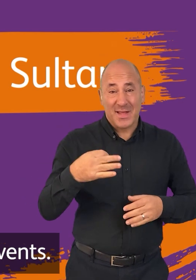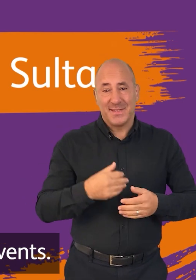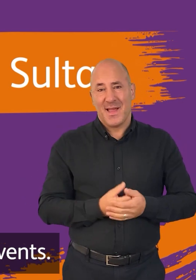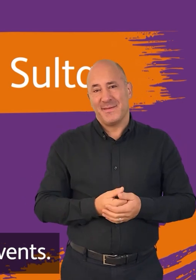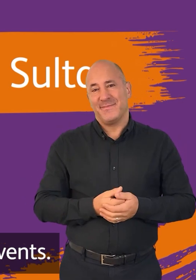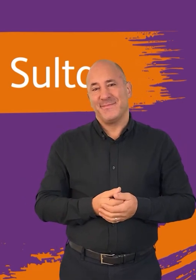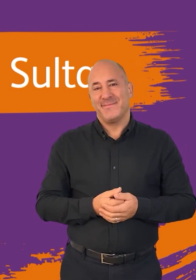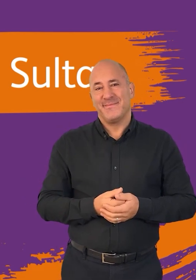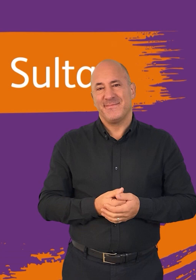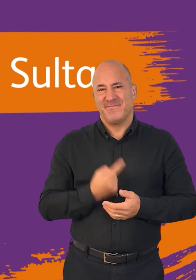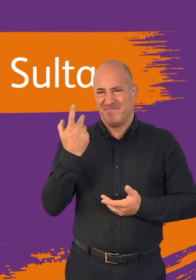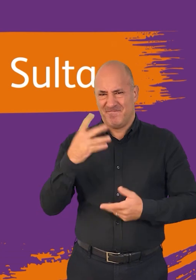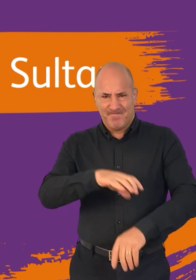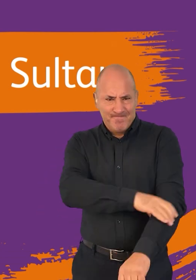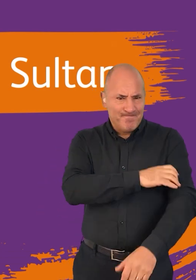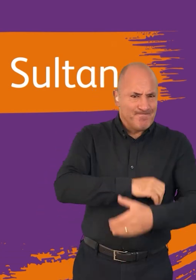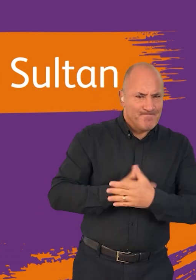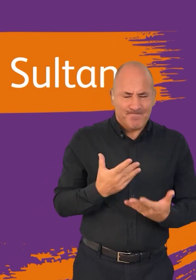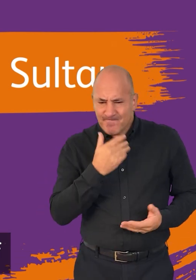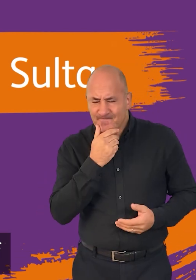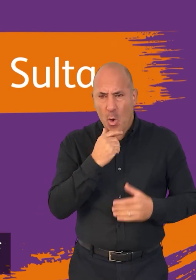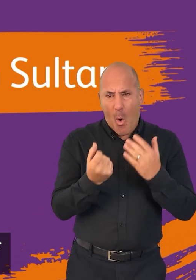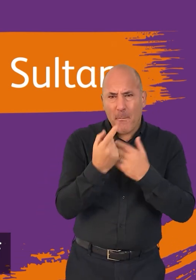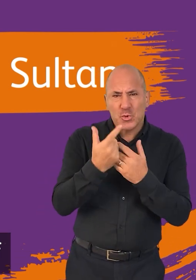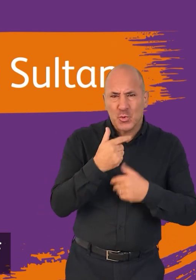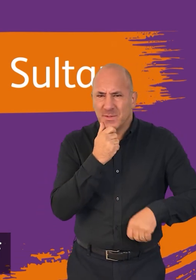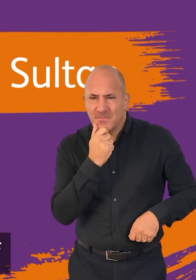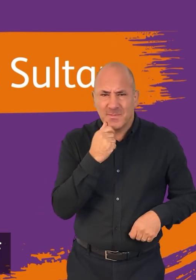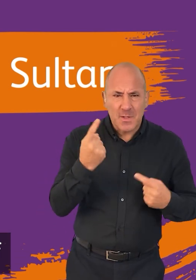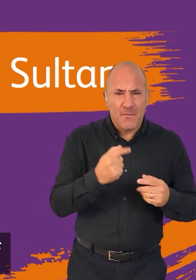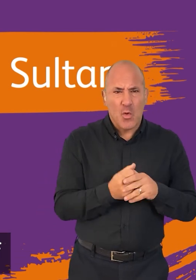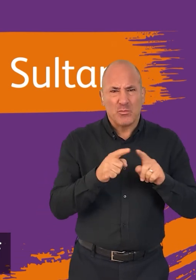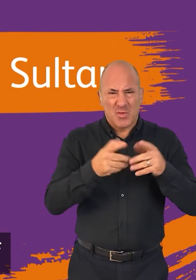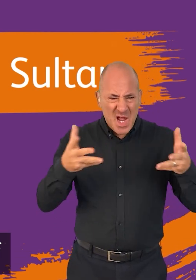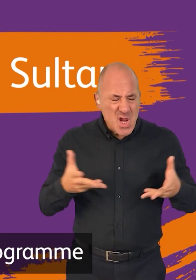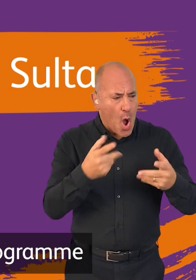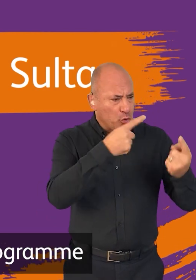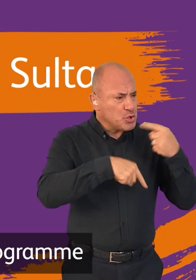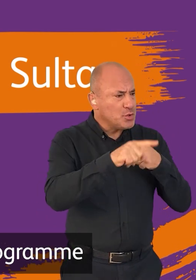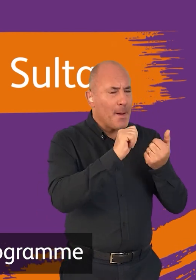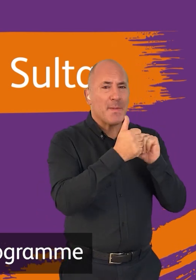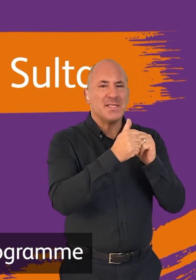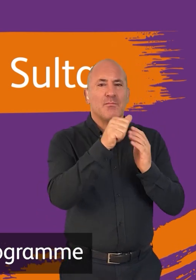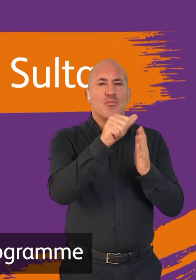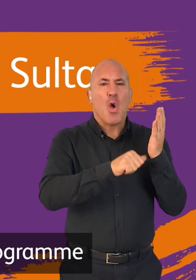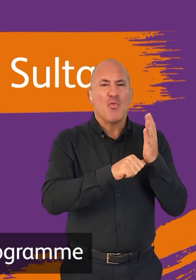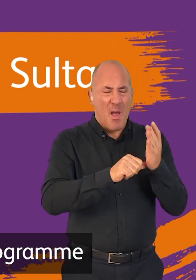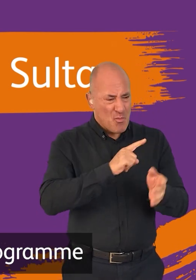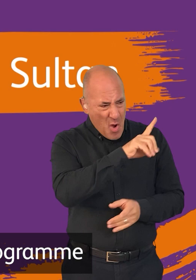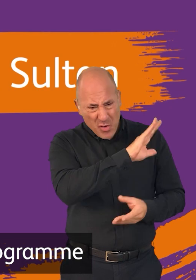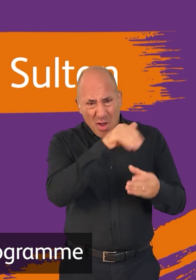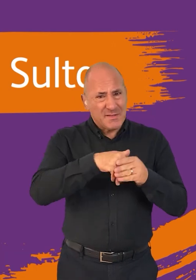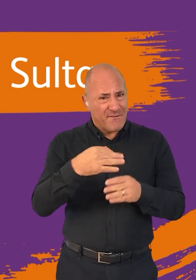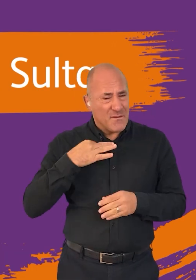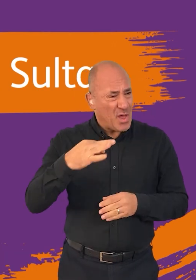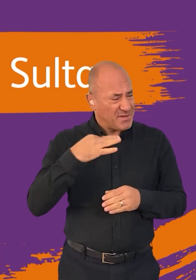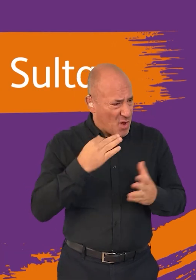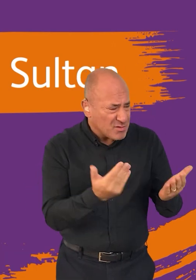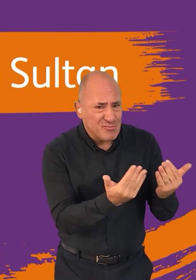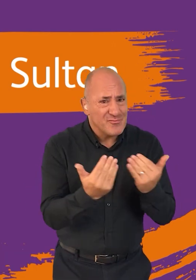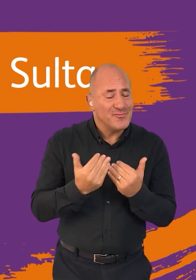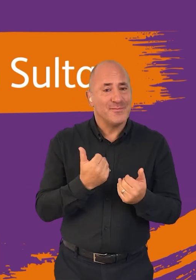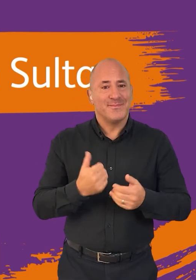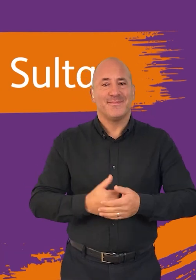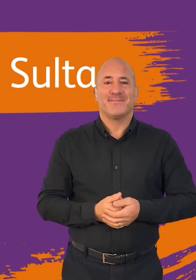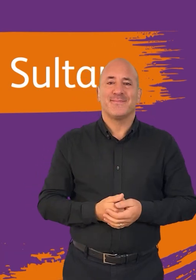events. Shaheen has been proactive in creating opportunities for himself and encouraging others on the buddying program to get involved